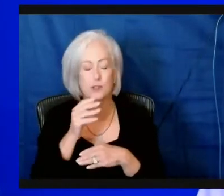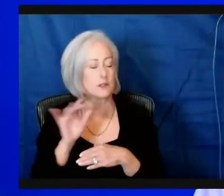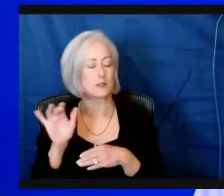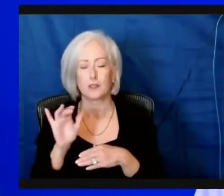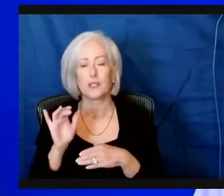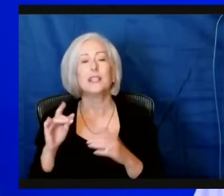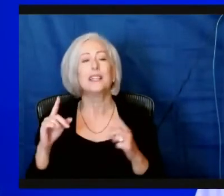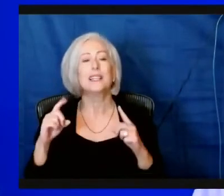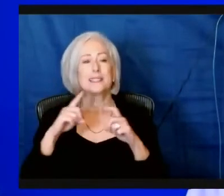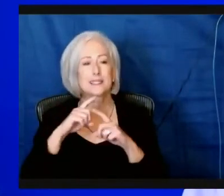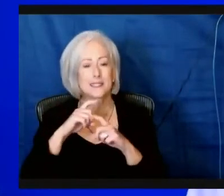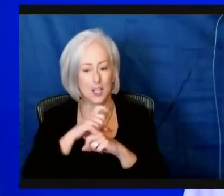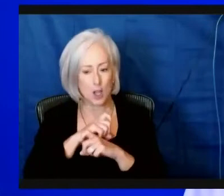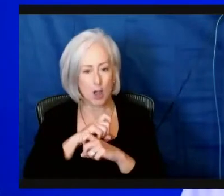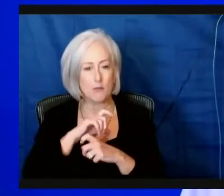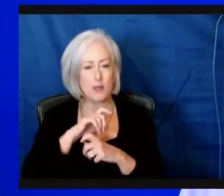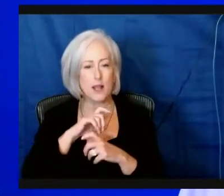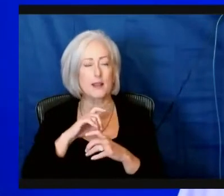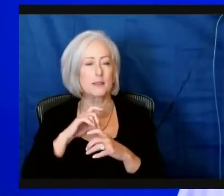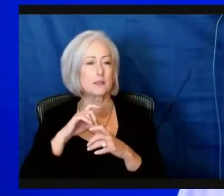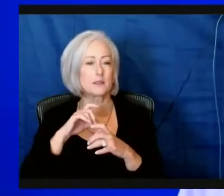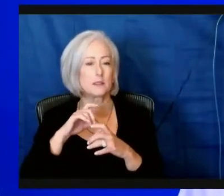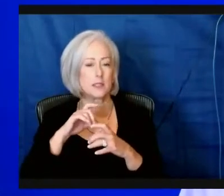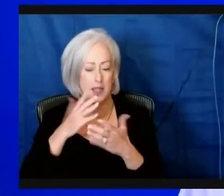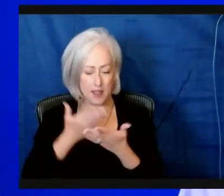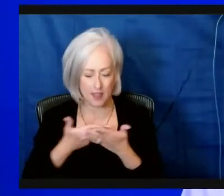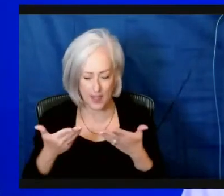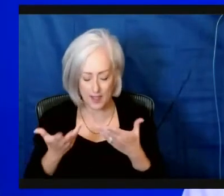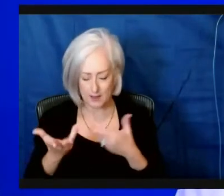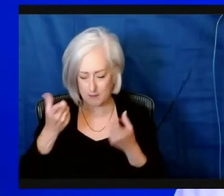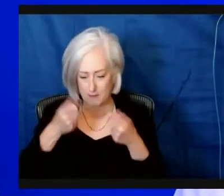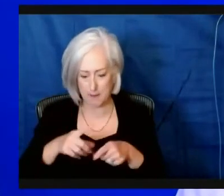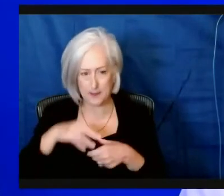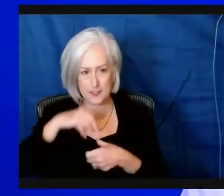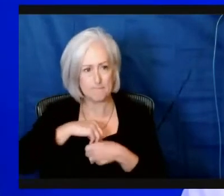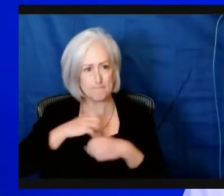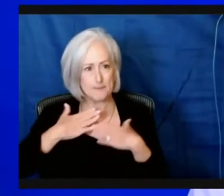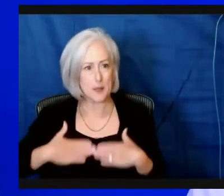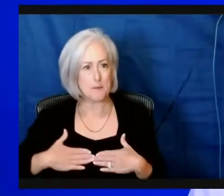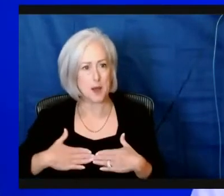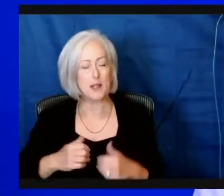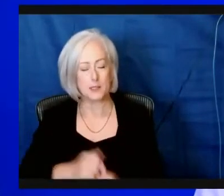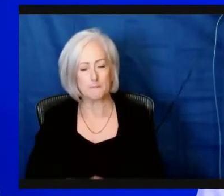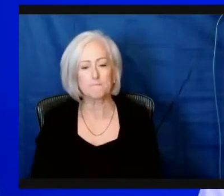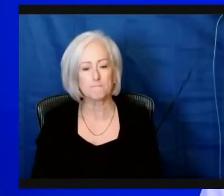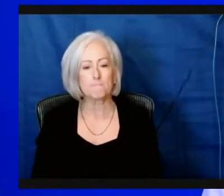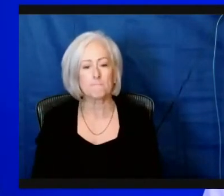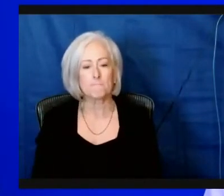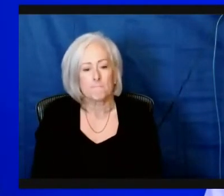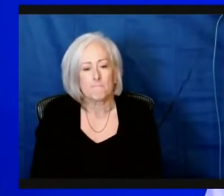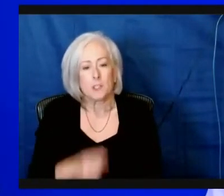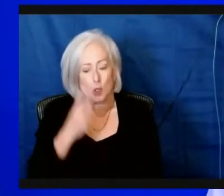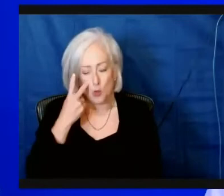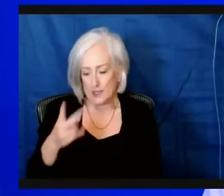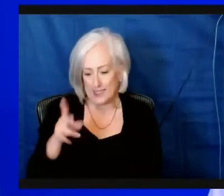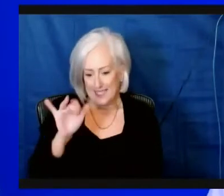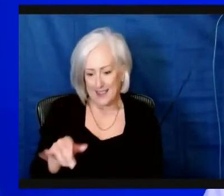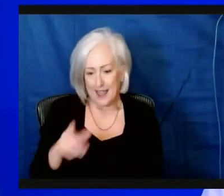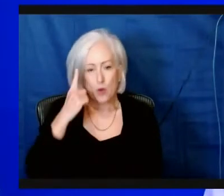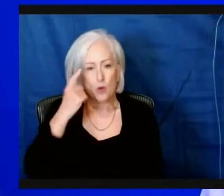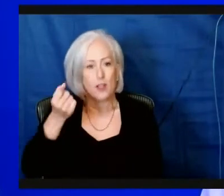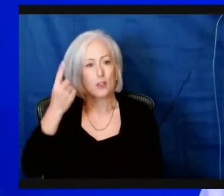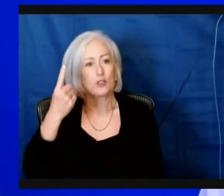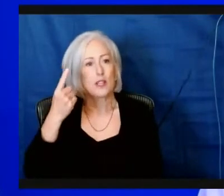factors in our body. And certainly we have, again, I think we've seen this and understood this for severe disease. For long